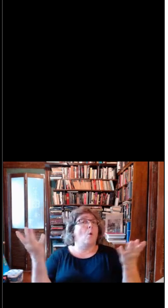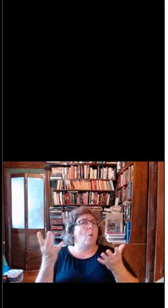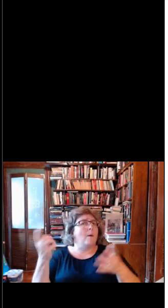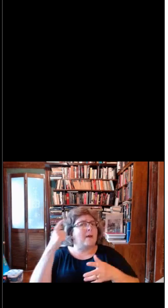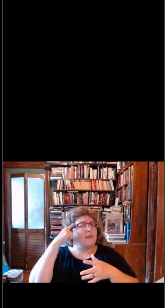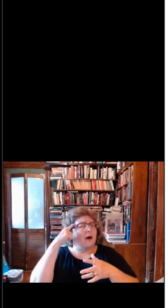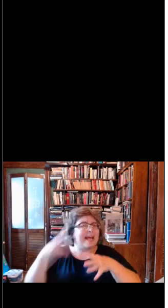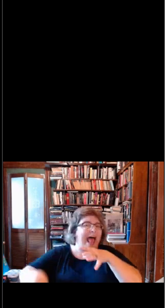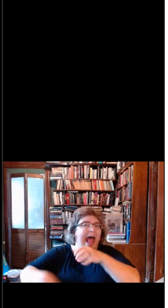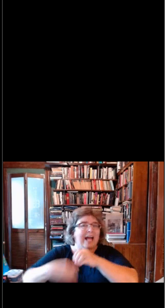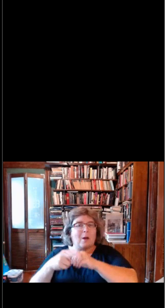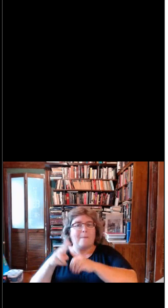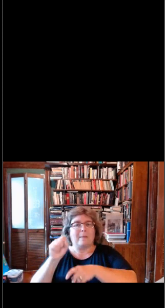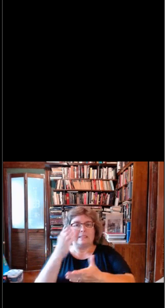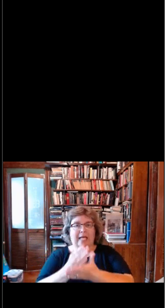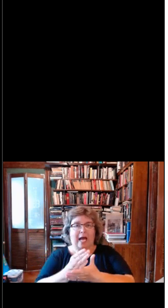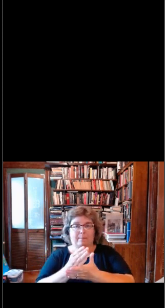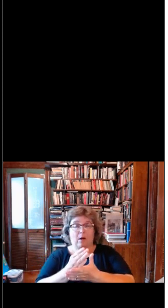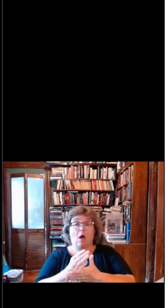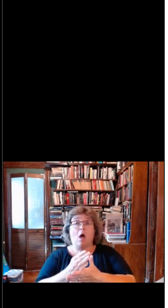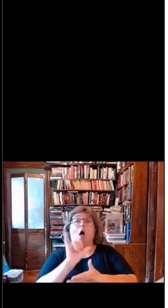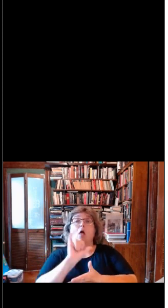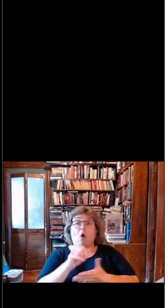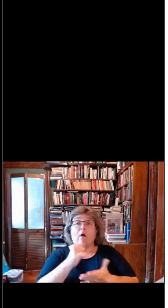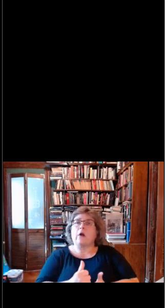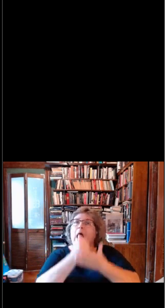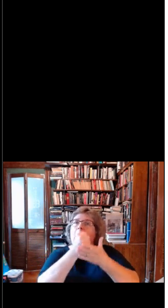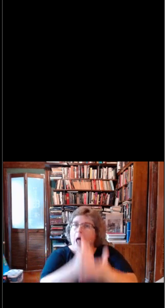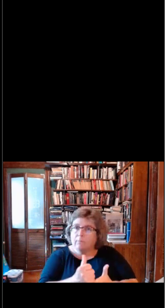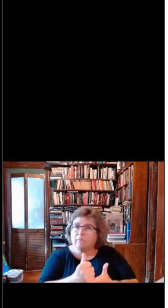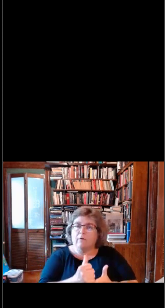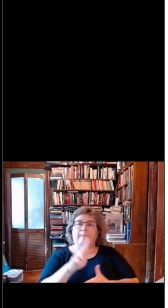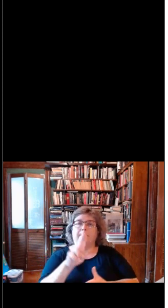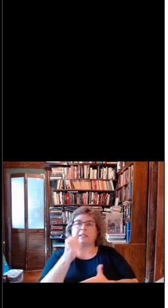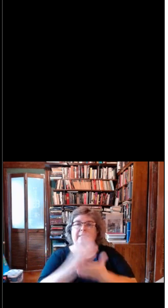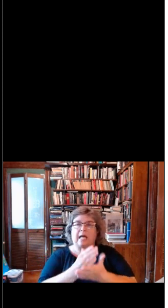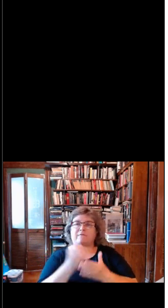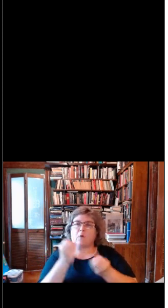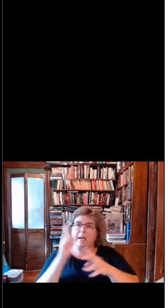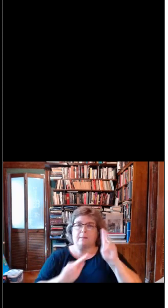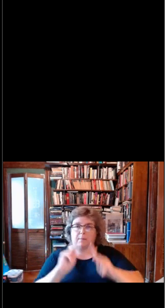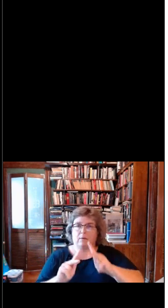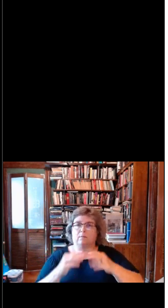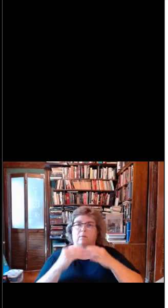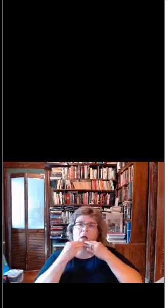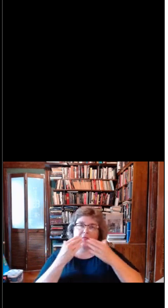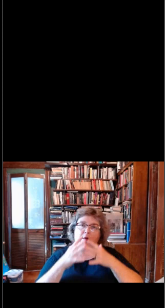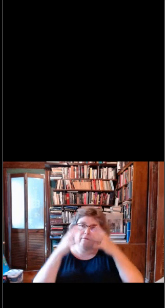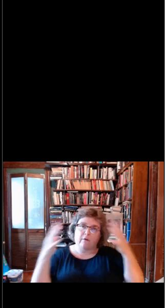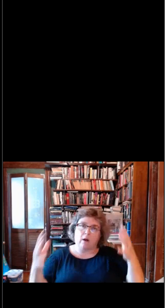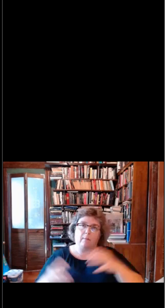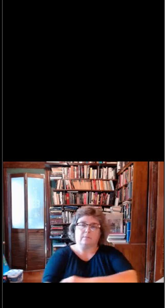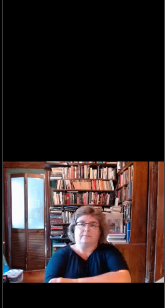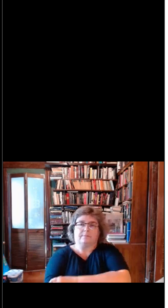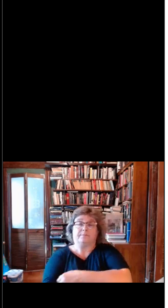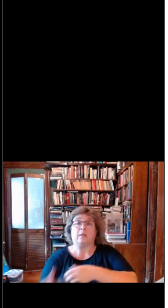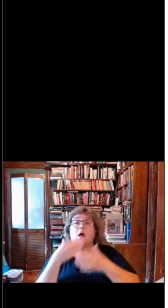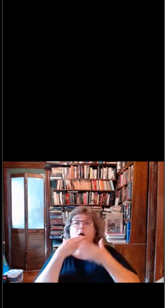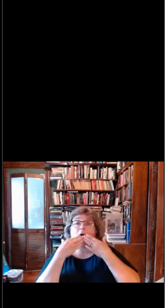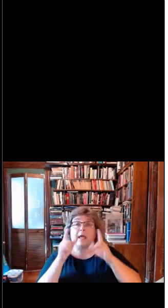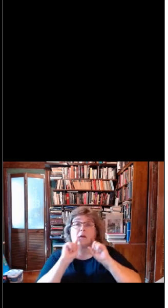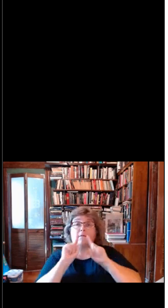bus stops are in fact very useful to a lot of people. Thank you very much. Thank you for your comment.